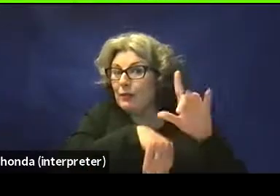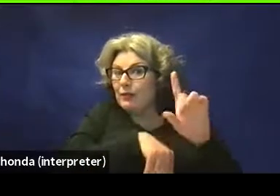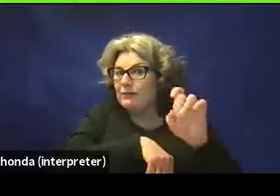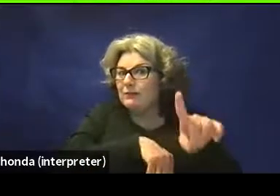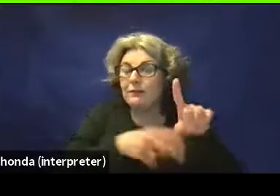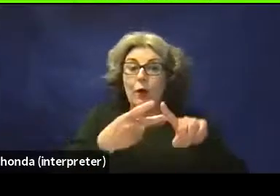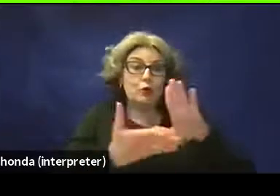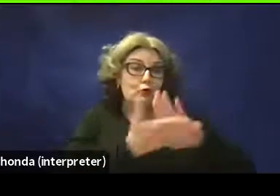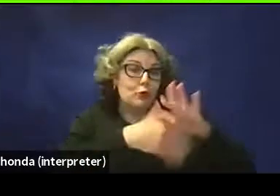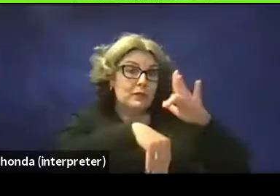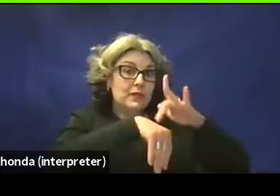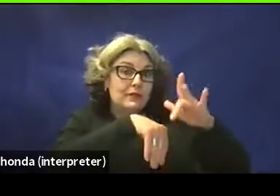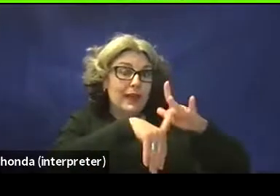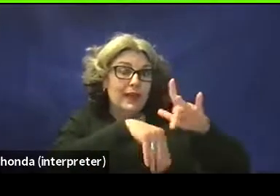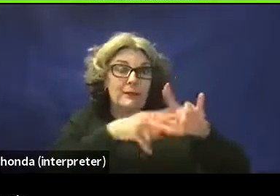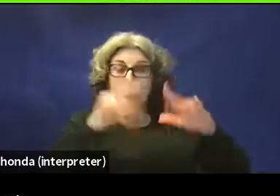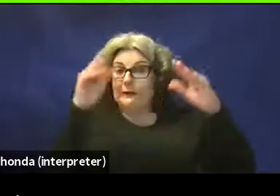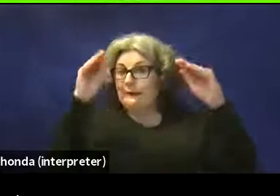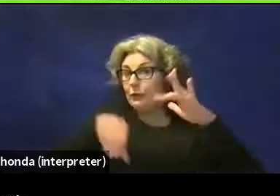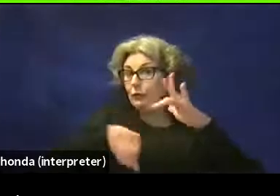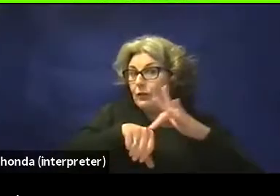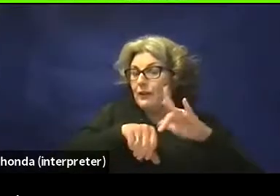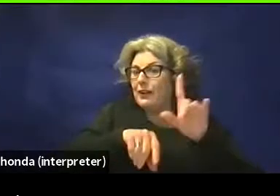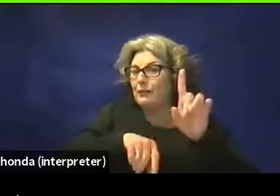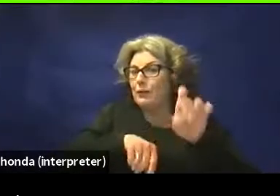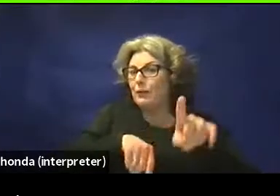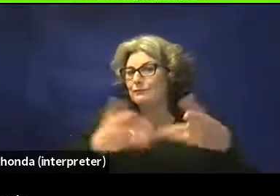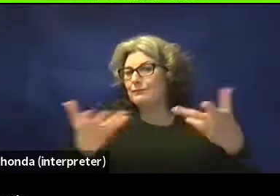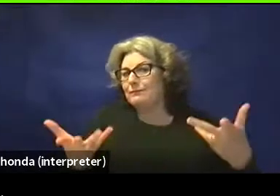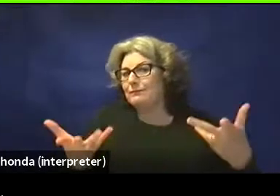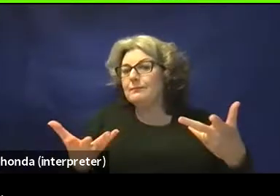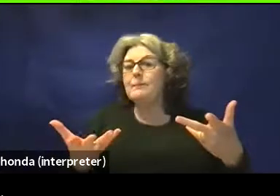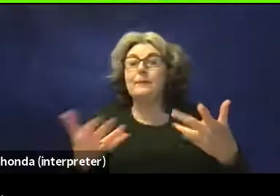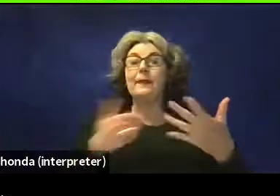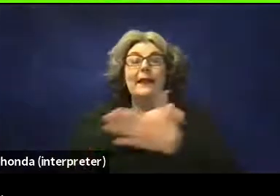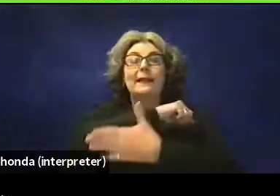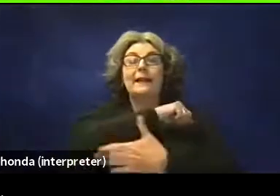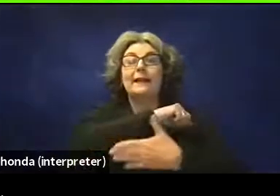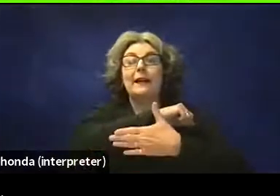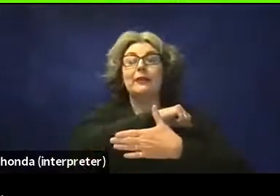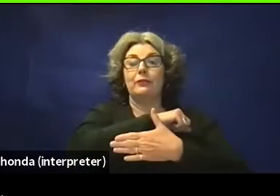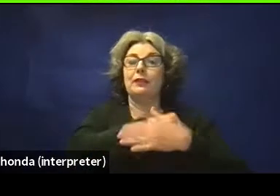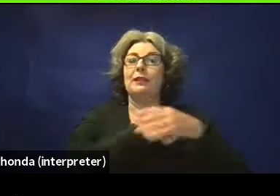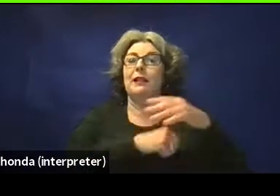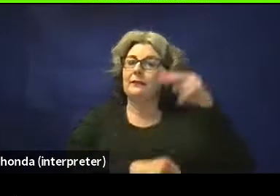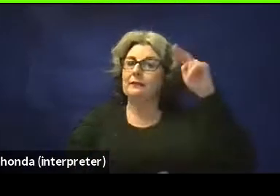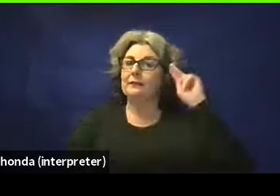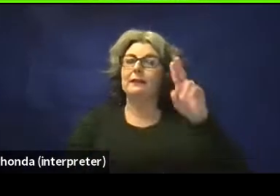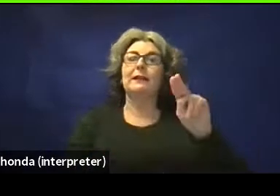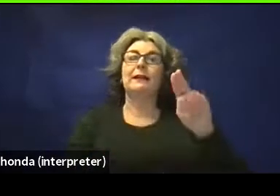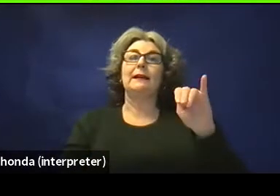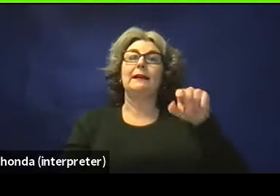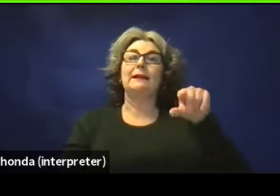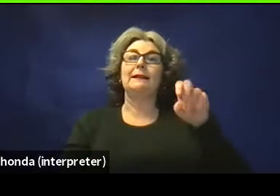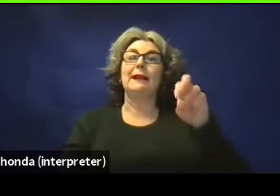or schools available, or teachers available? So, in a country like Nigeria, where I've also worked, and you have a